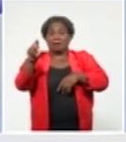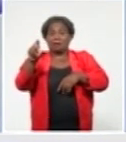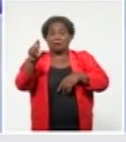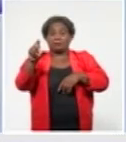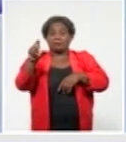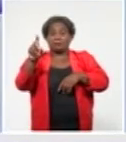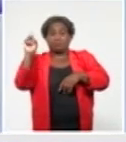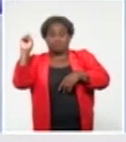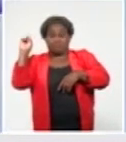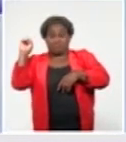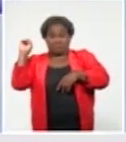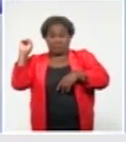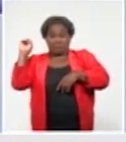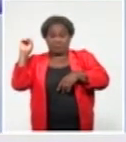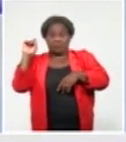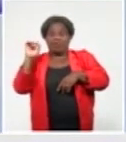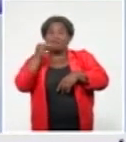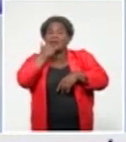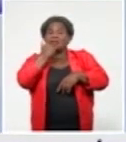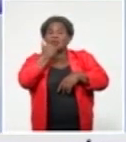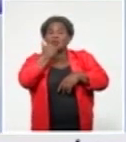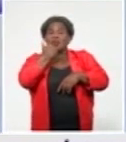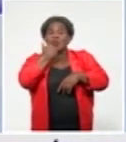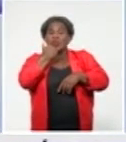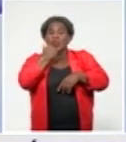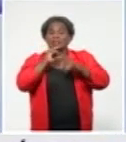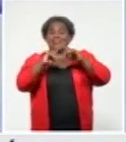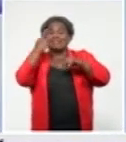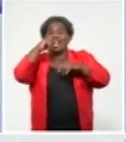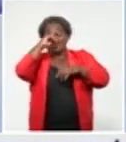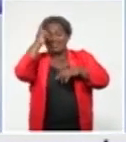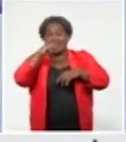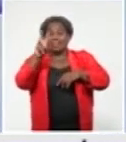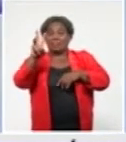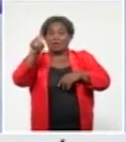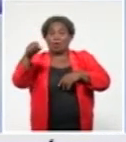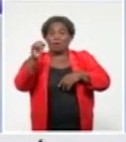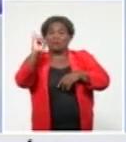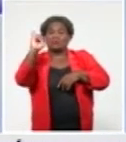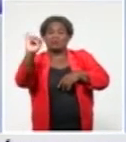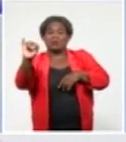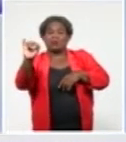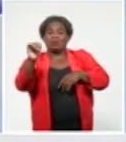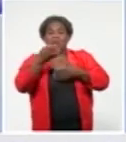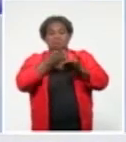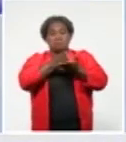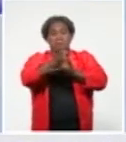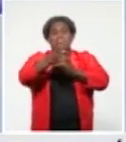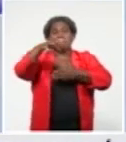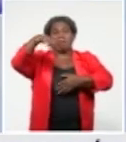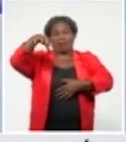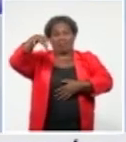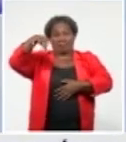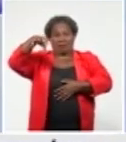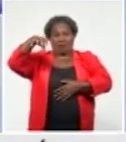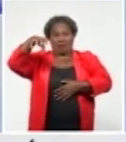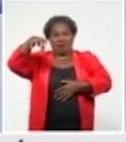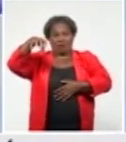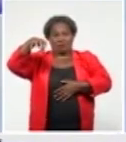0.1 respectively. I repeat, Havana has the highest rate of infections in the country, followed by Artemisa